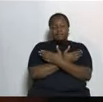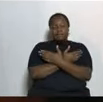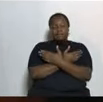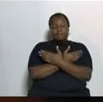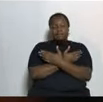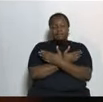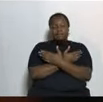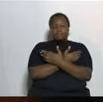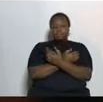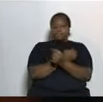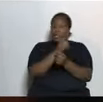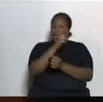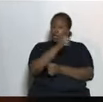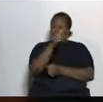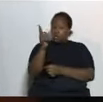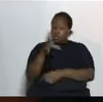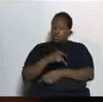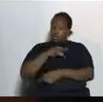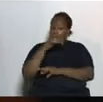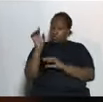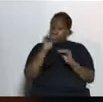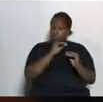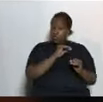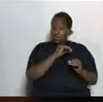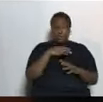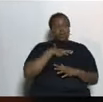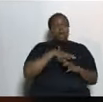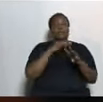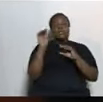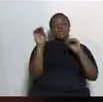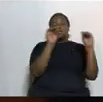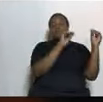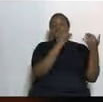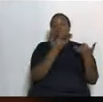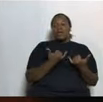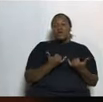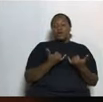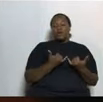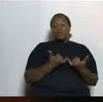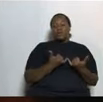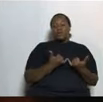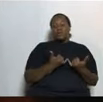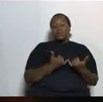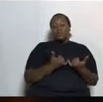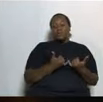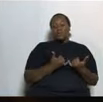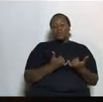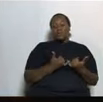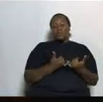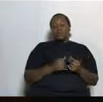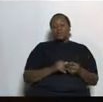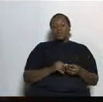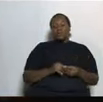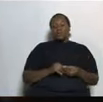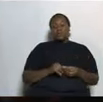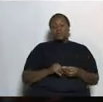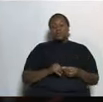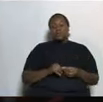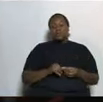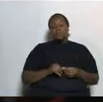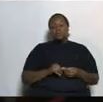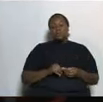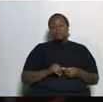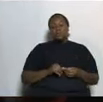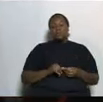Je, naona jisikia kuja hapa mbele? Njoo jitoe kwa ajili ya Yesu. Come now. Asante njoo, karibu sana, karibu God sana. Bless you, young man. Bwana kubariki